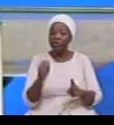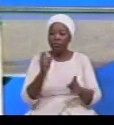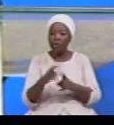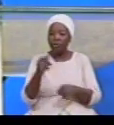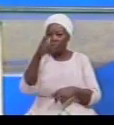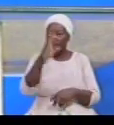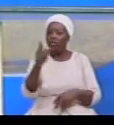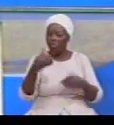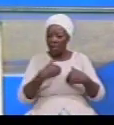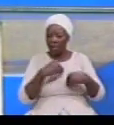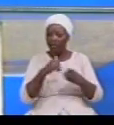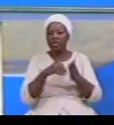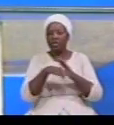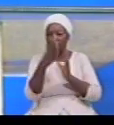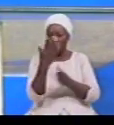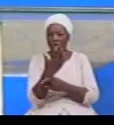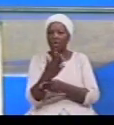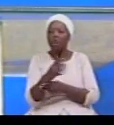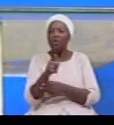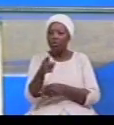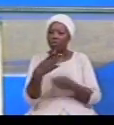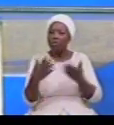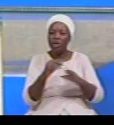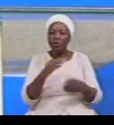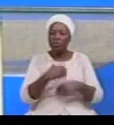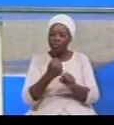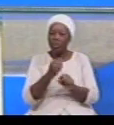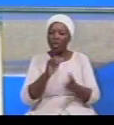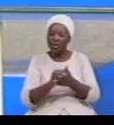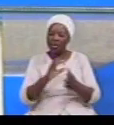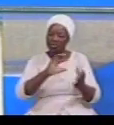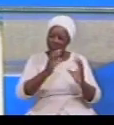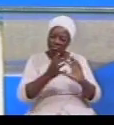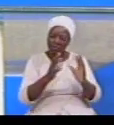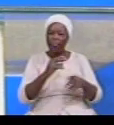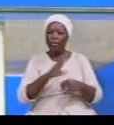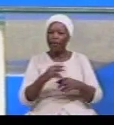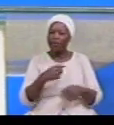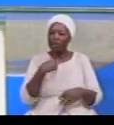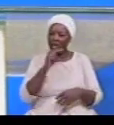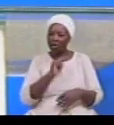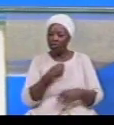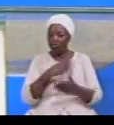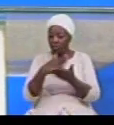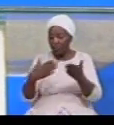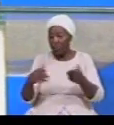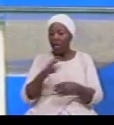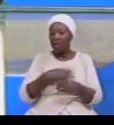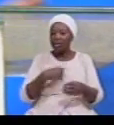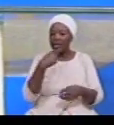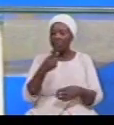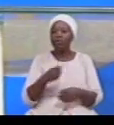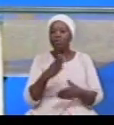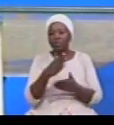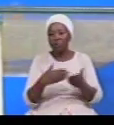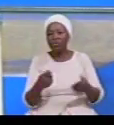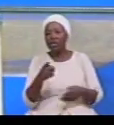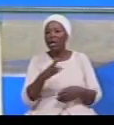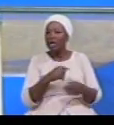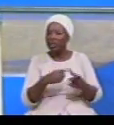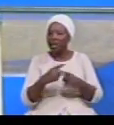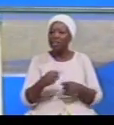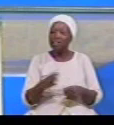your hand. You make the comparison. If they tell us something, if they tell you something, if they